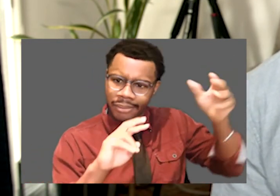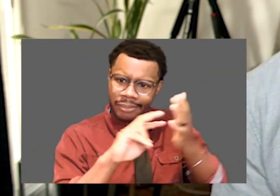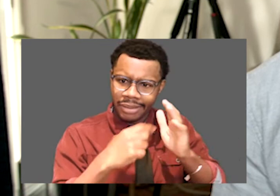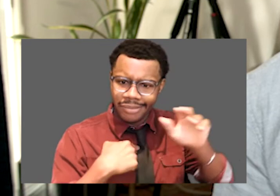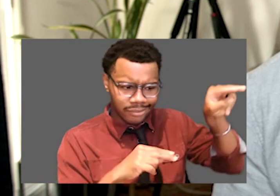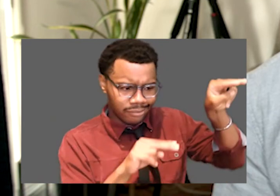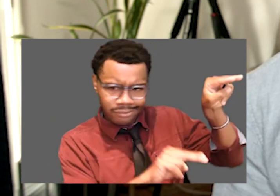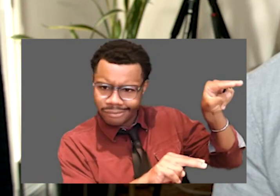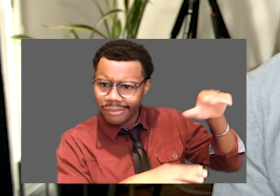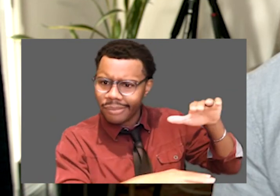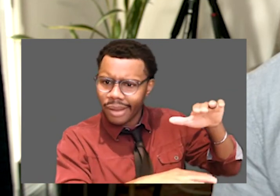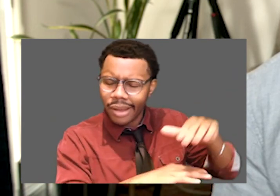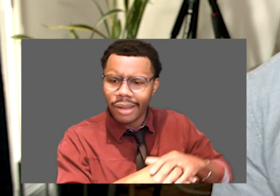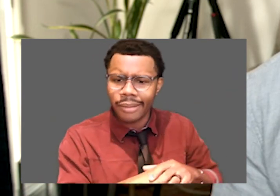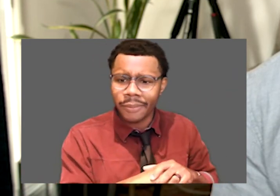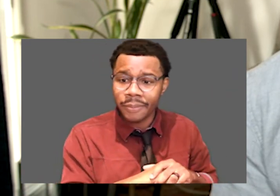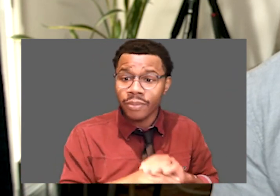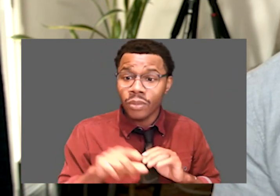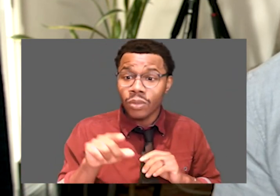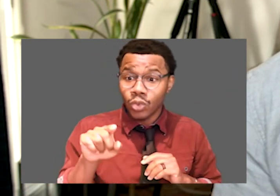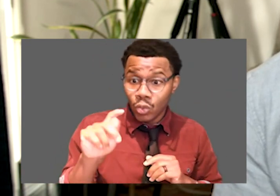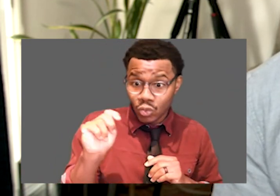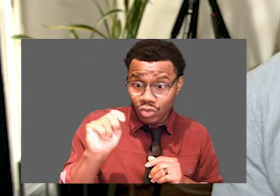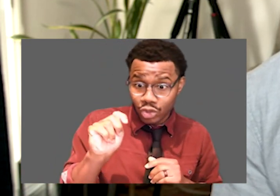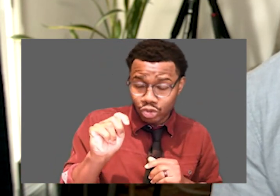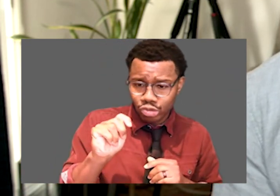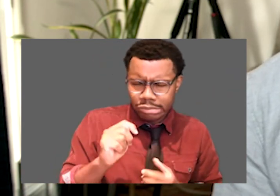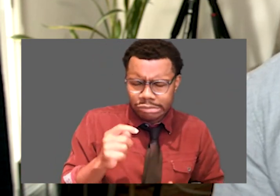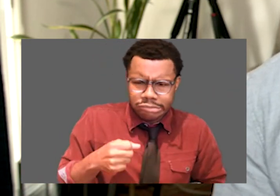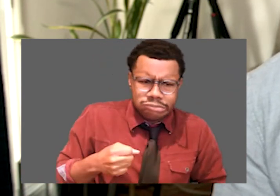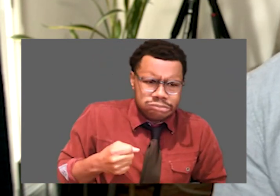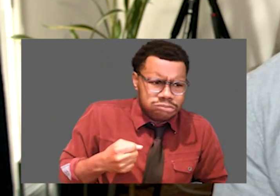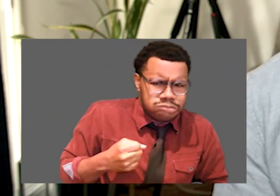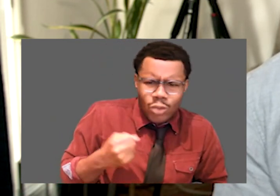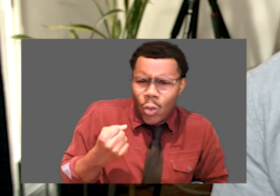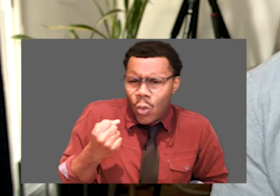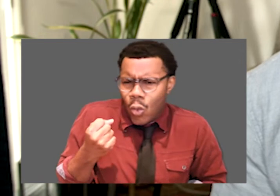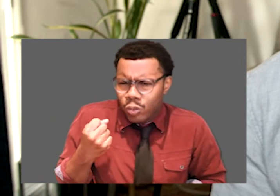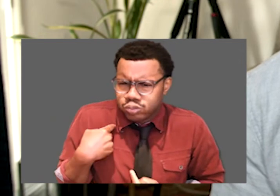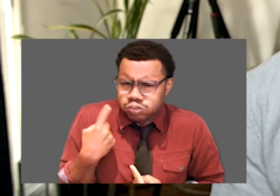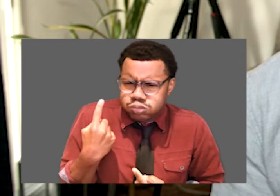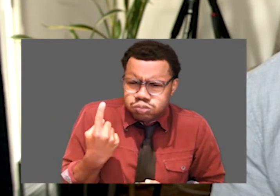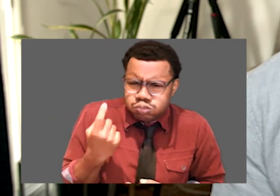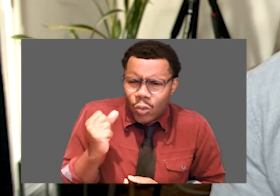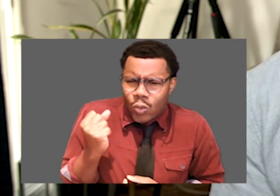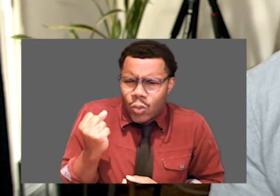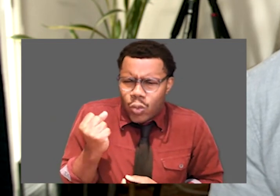with 100 pounds of sand. After you expel the urine you've been holding on to since court, you